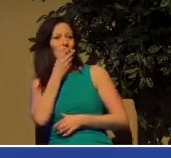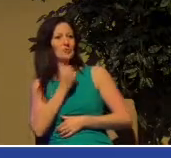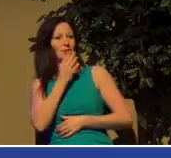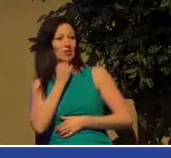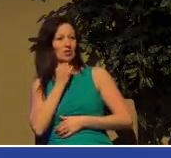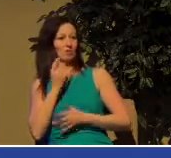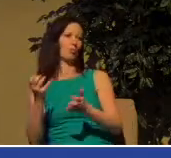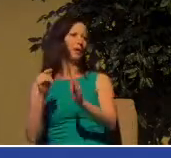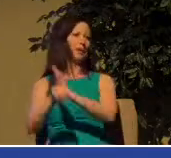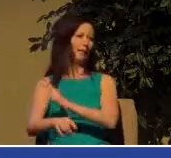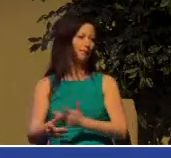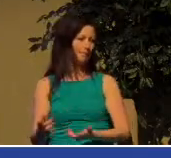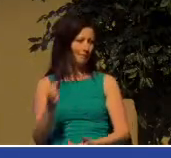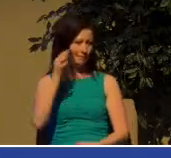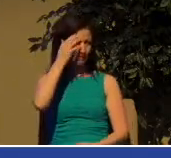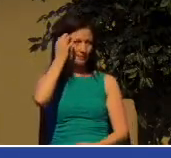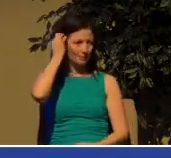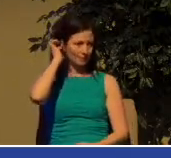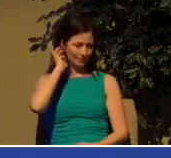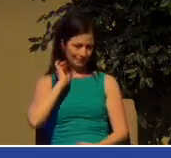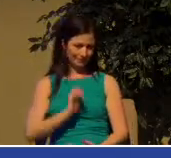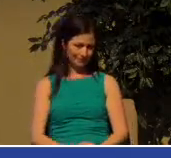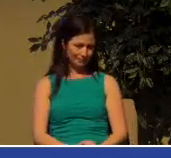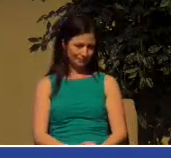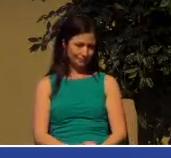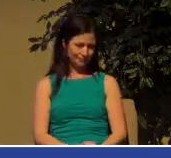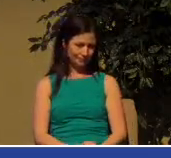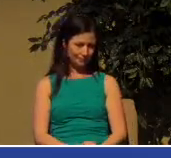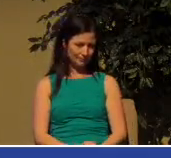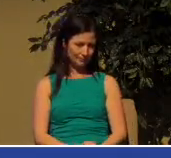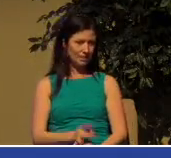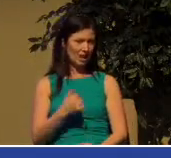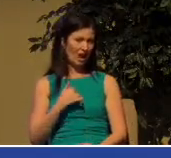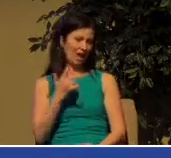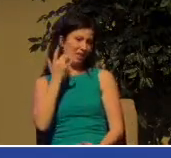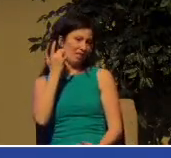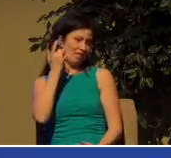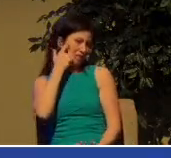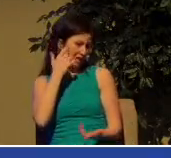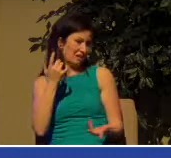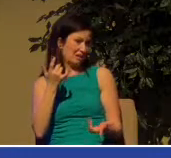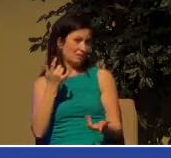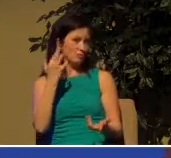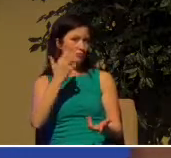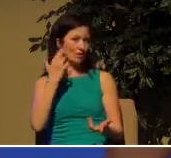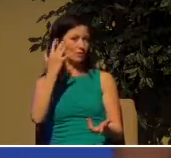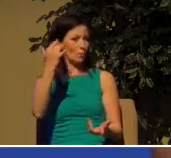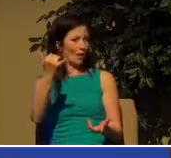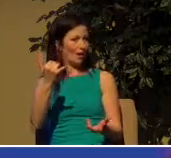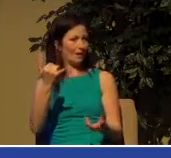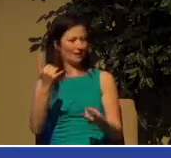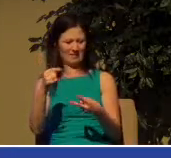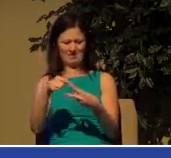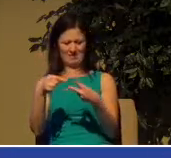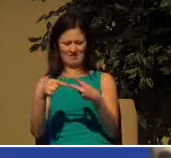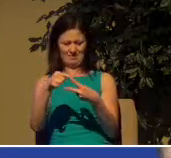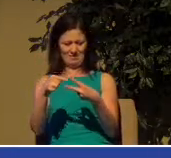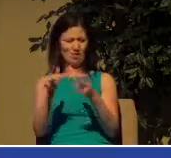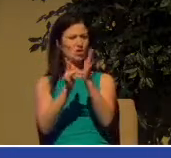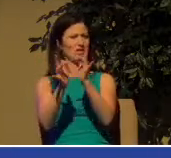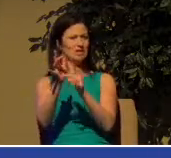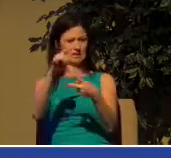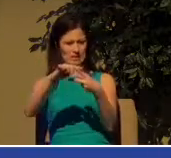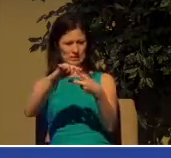Pharisees played on, and that's what enabled them to choose. I mean, think of this, to choose Barabbas,